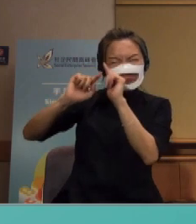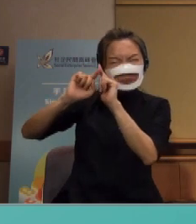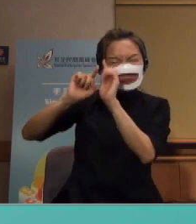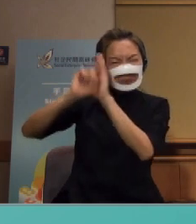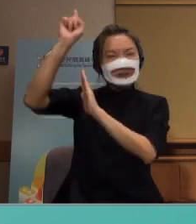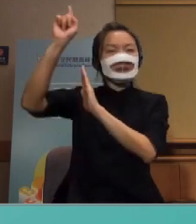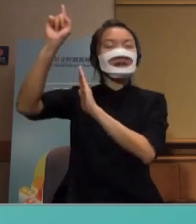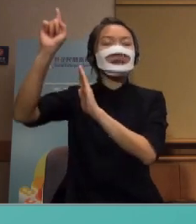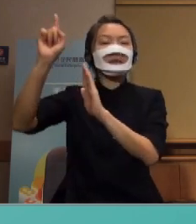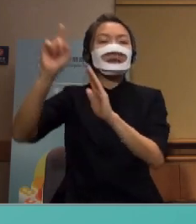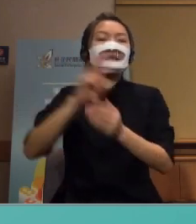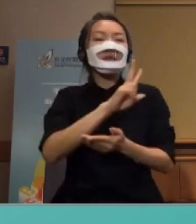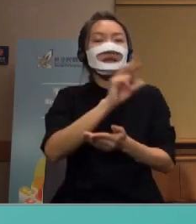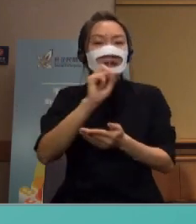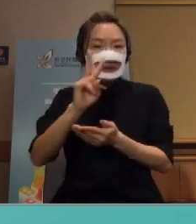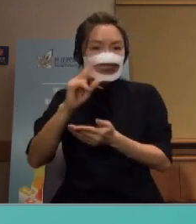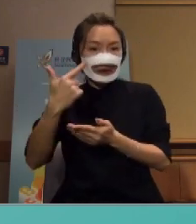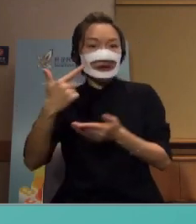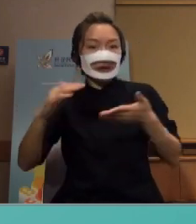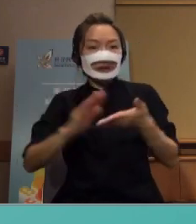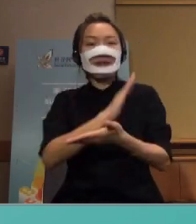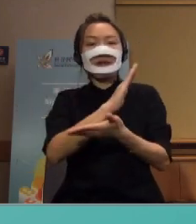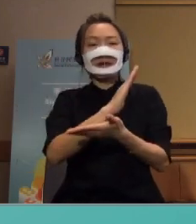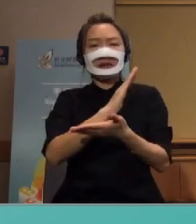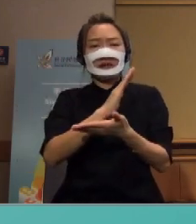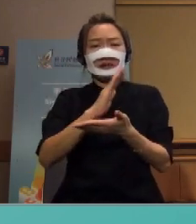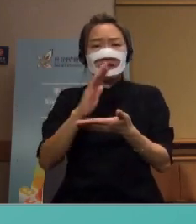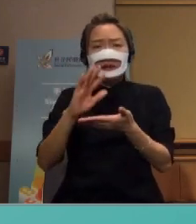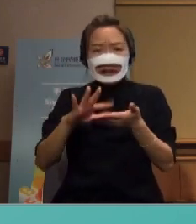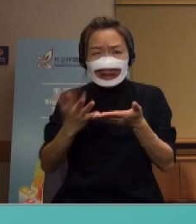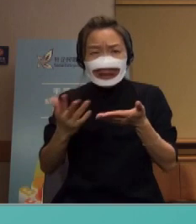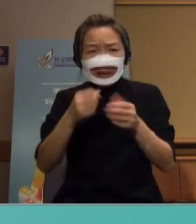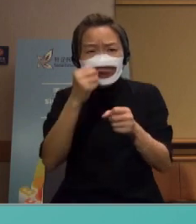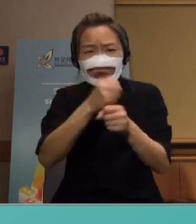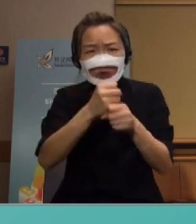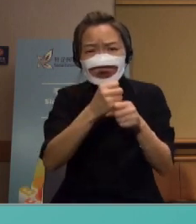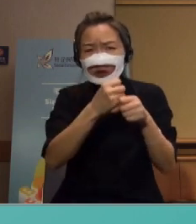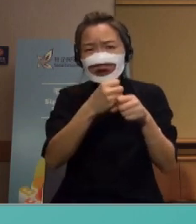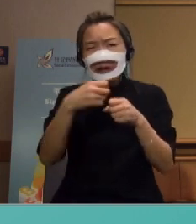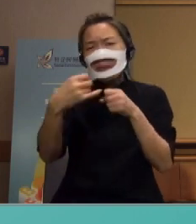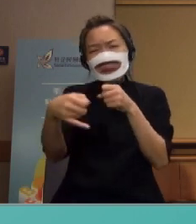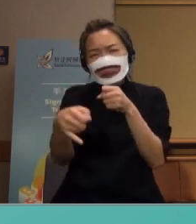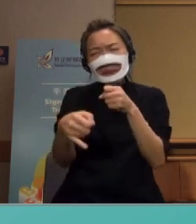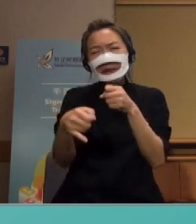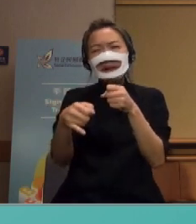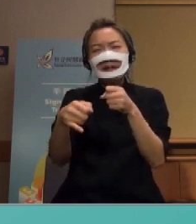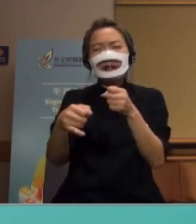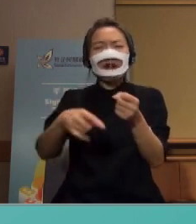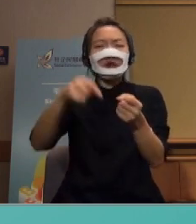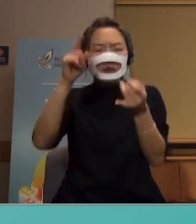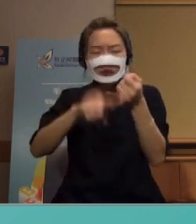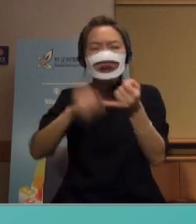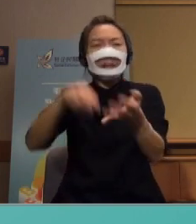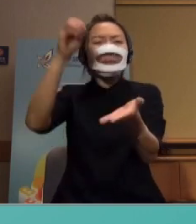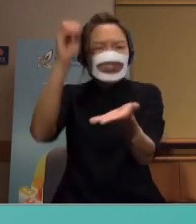not have a chance to turn back the clock anymore. We will be irreversibly committed to this cause. So climate change is not something that happens on a 20-year time frame, it's